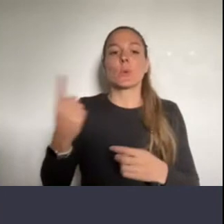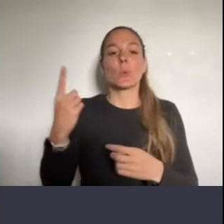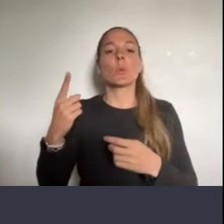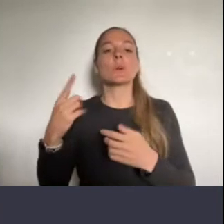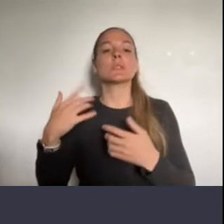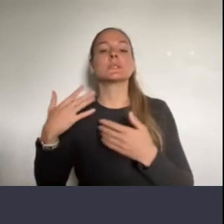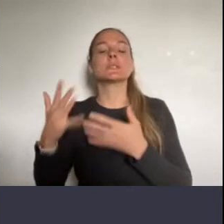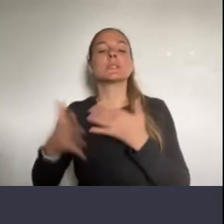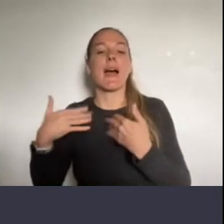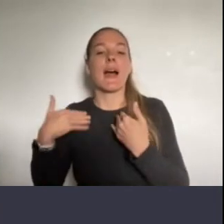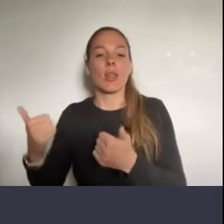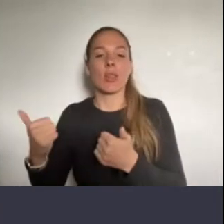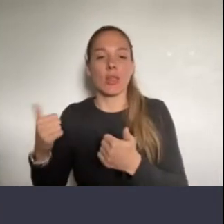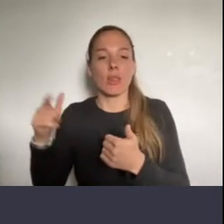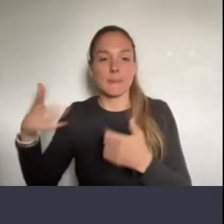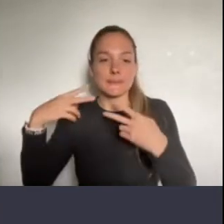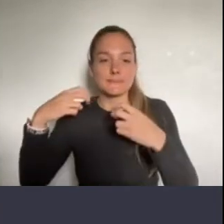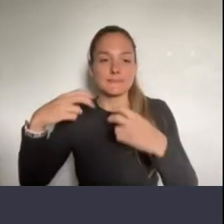results was